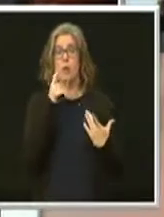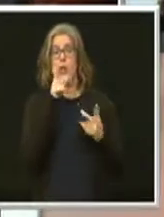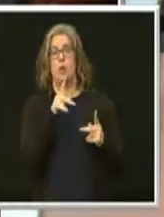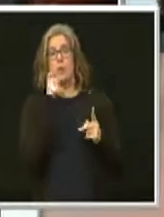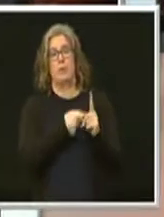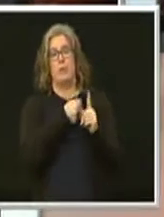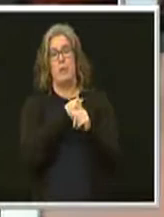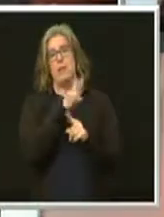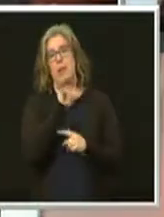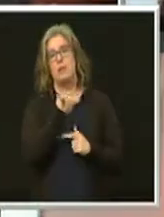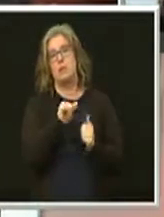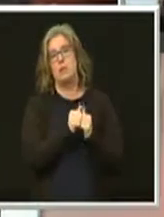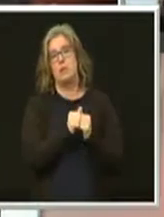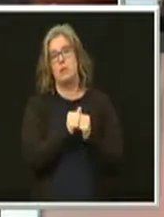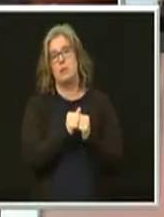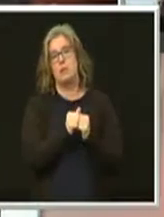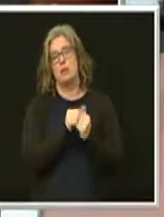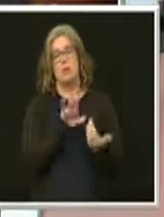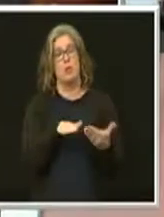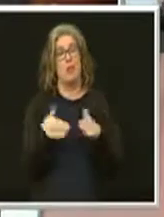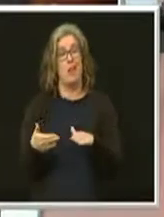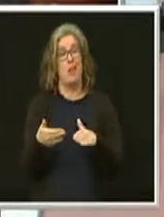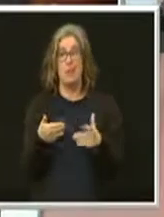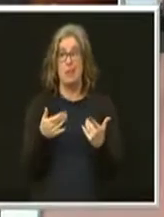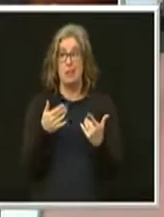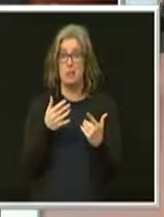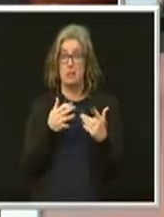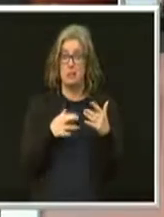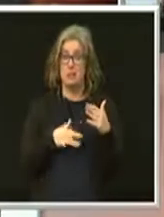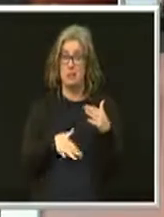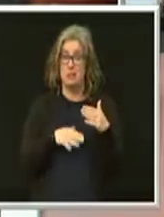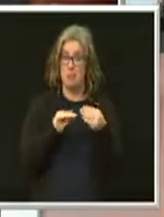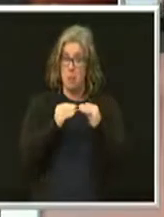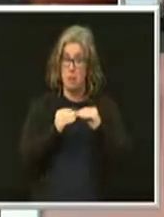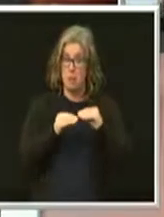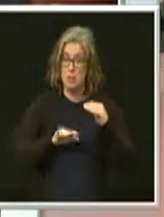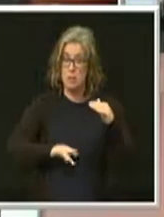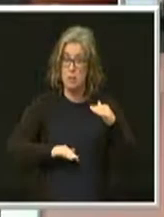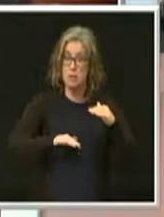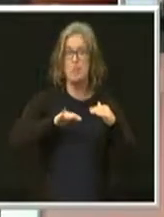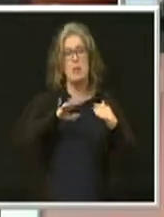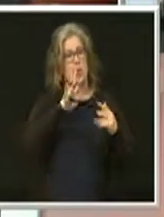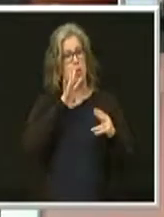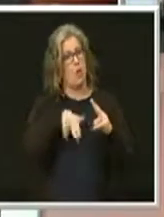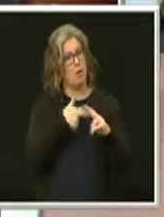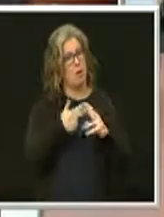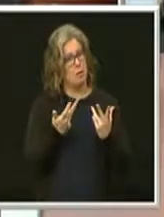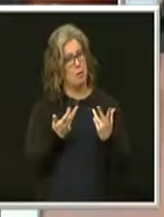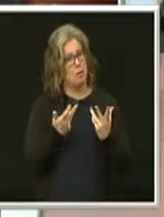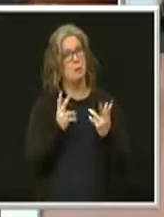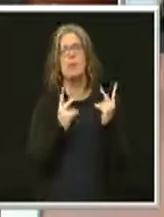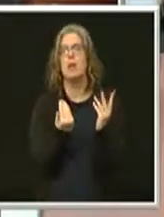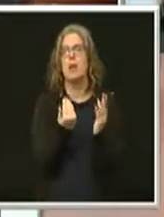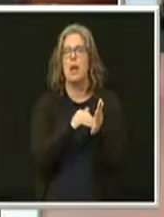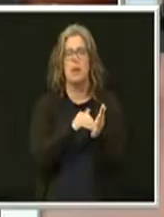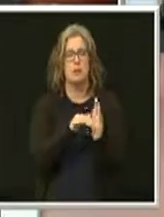been affected by this with loss of life, but when we're getting up to these numbers, that's what we're talking about here. So, folks,